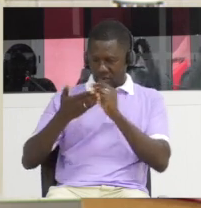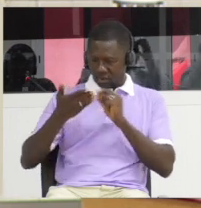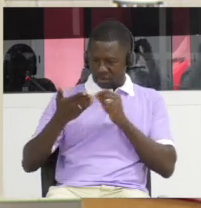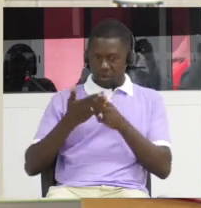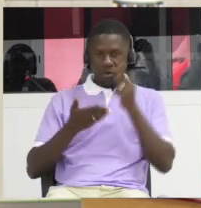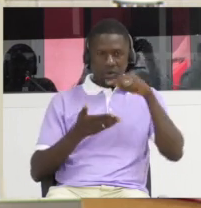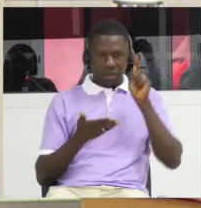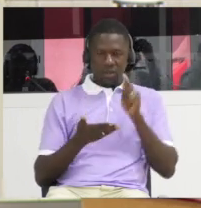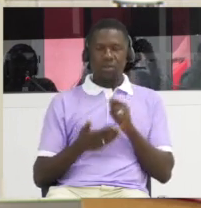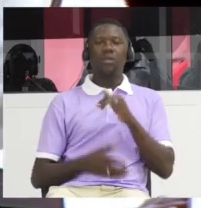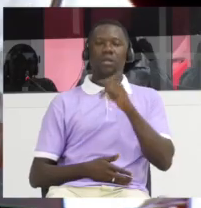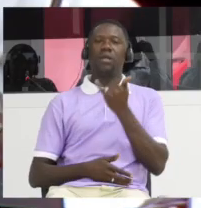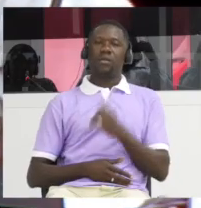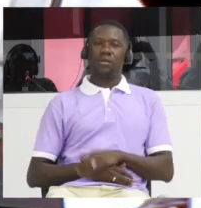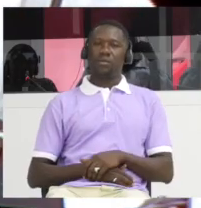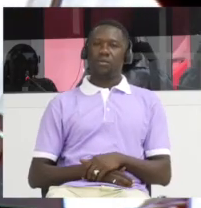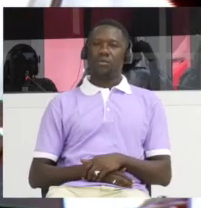correct.